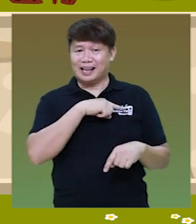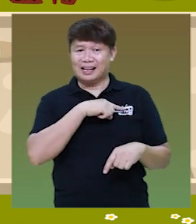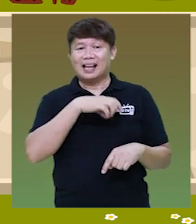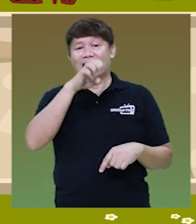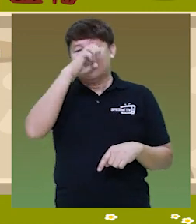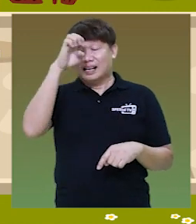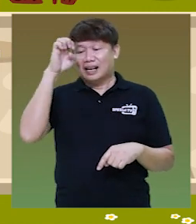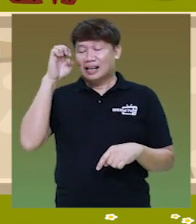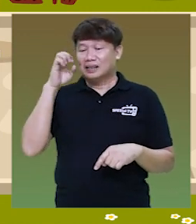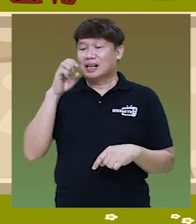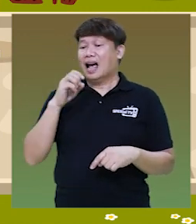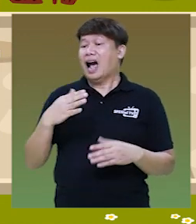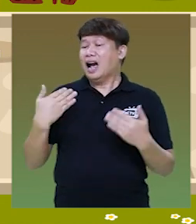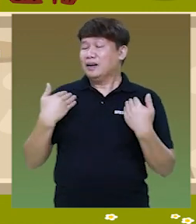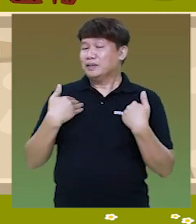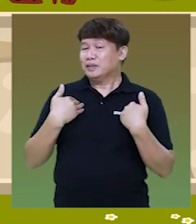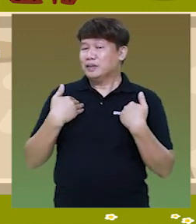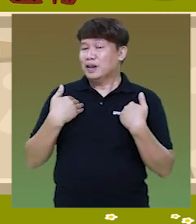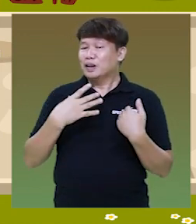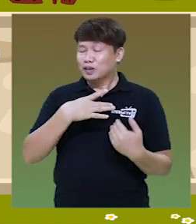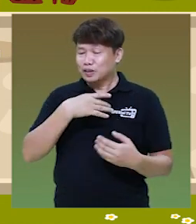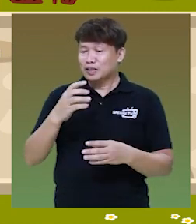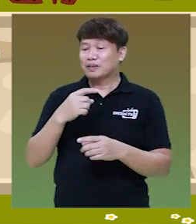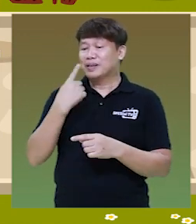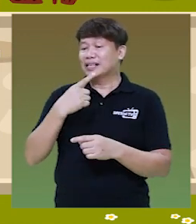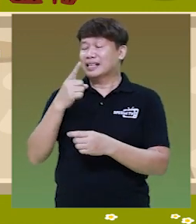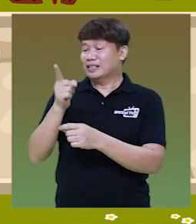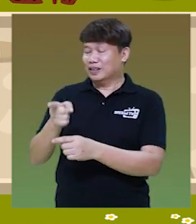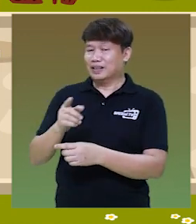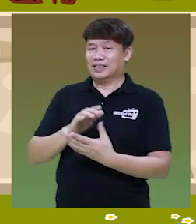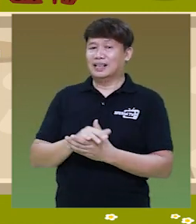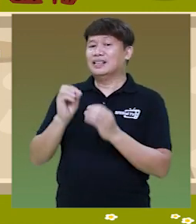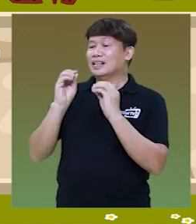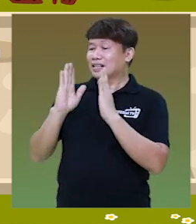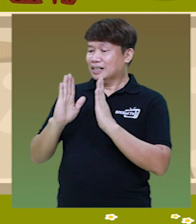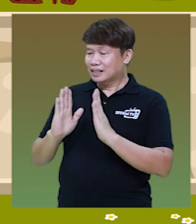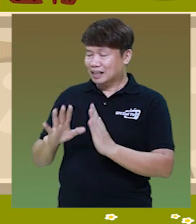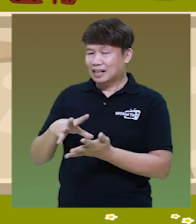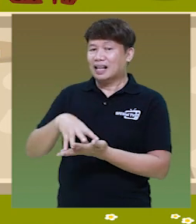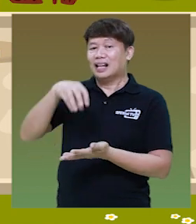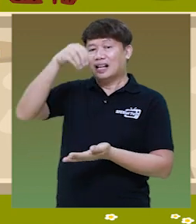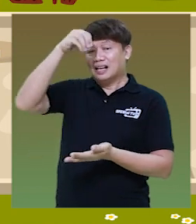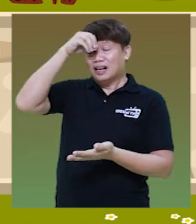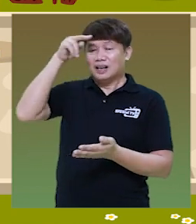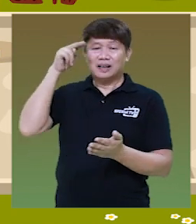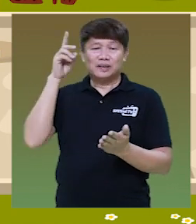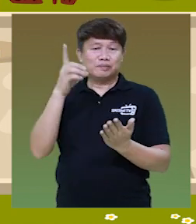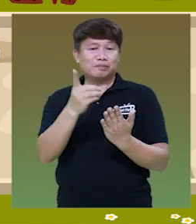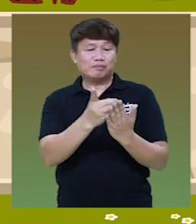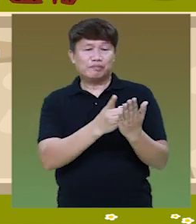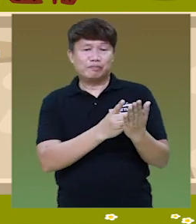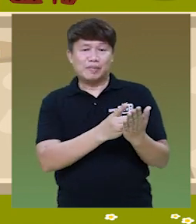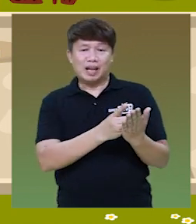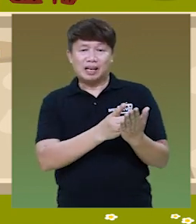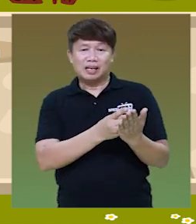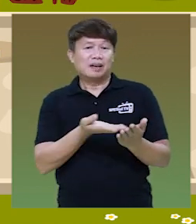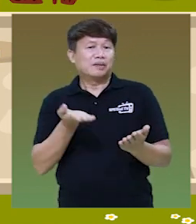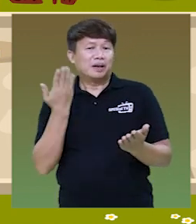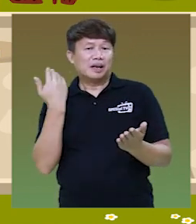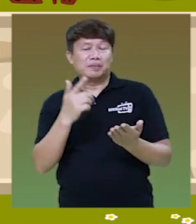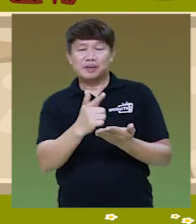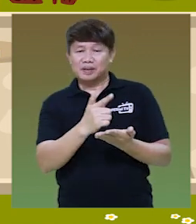Eliz wants to tell you something, teacher. Teacher, I already learned noting details on my previous